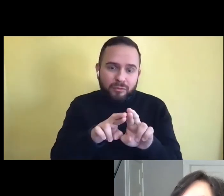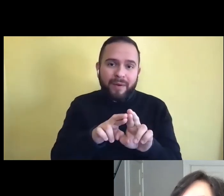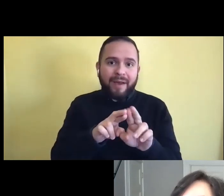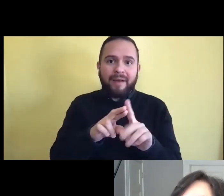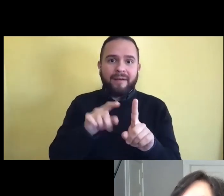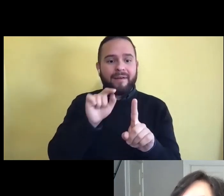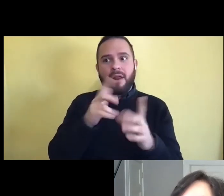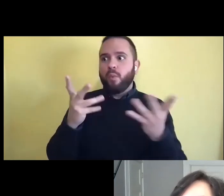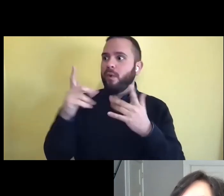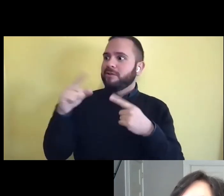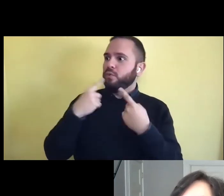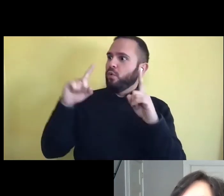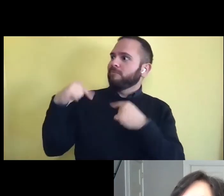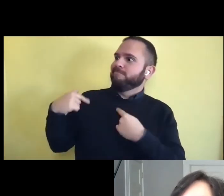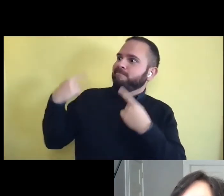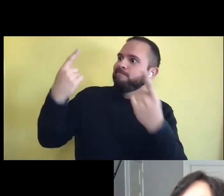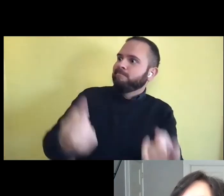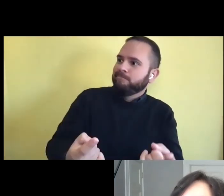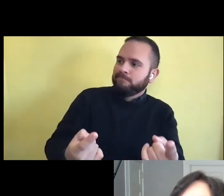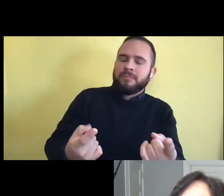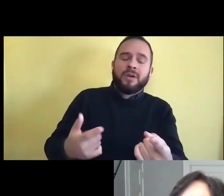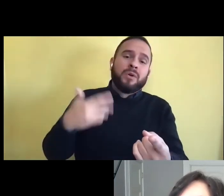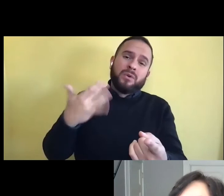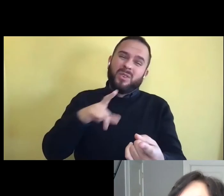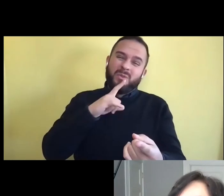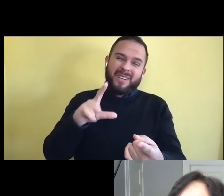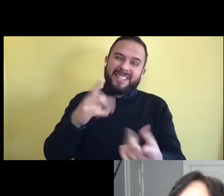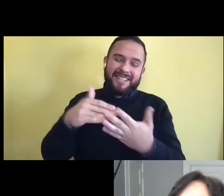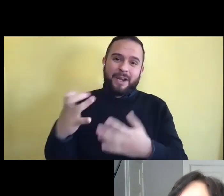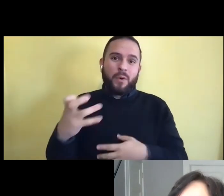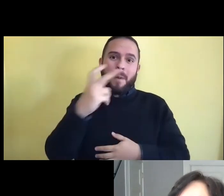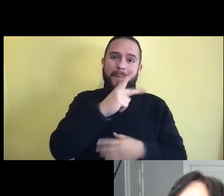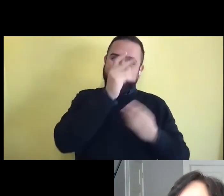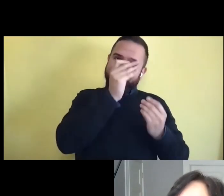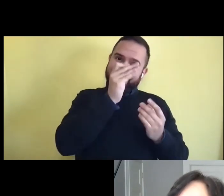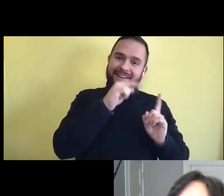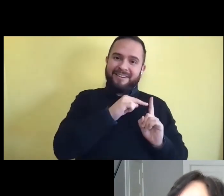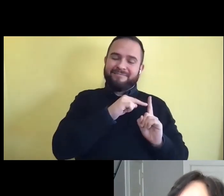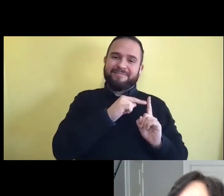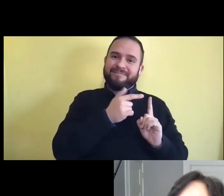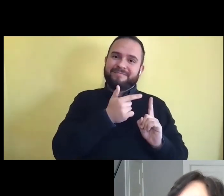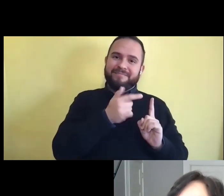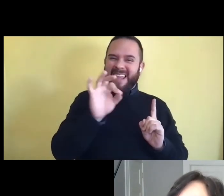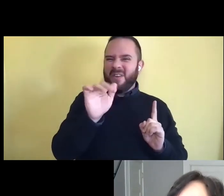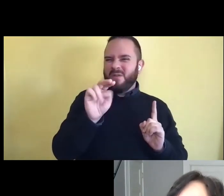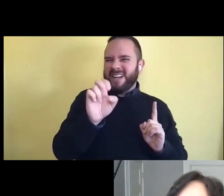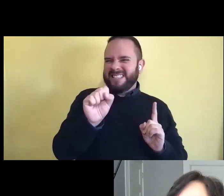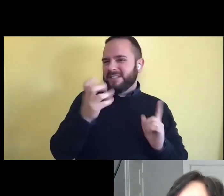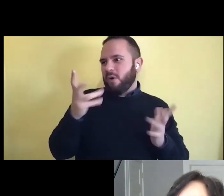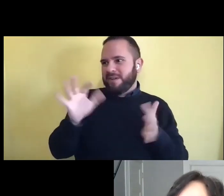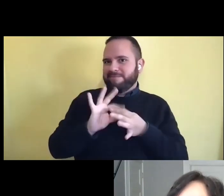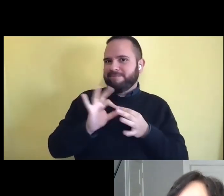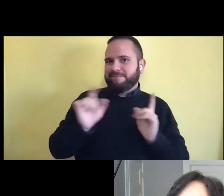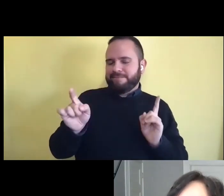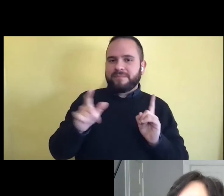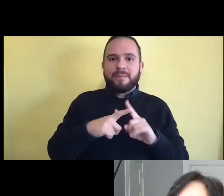historically, it goes back to data, which Frances talked about. But the truth is there is what we consider a